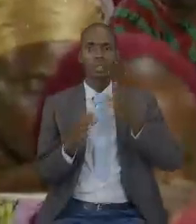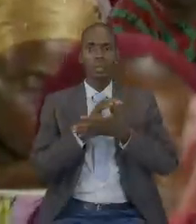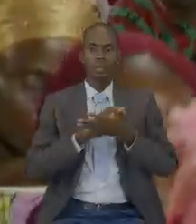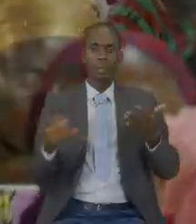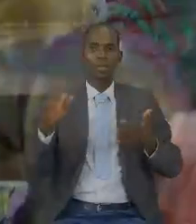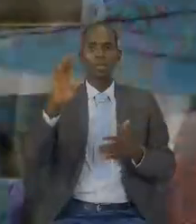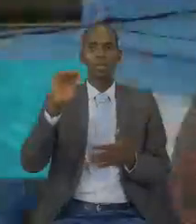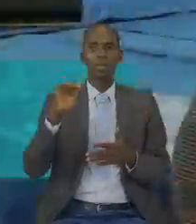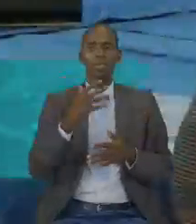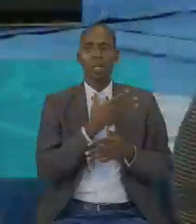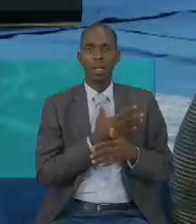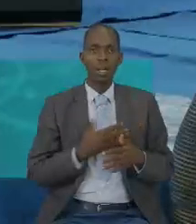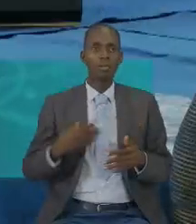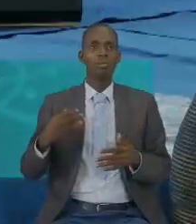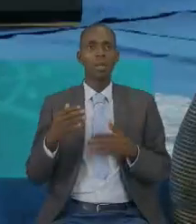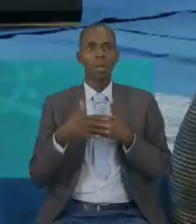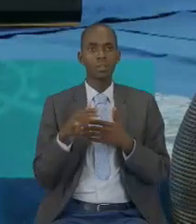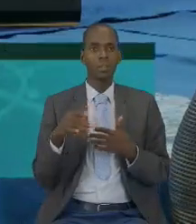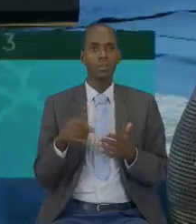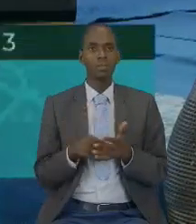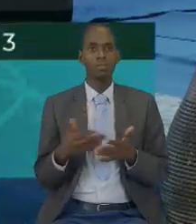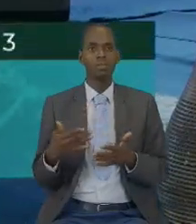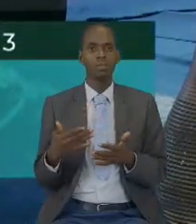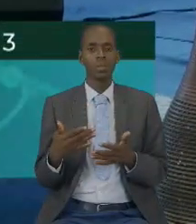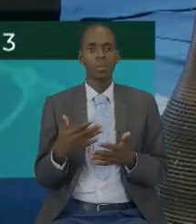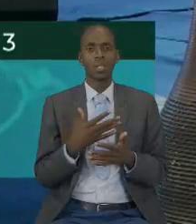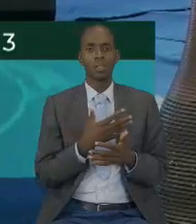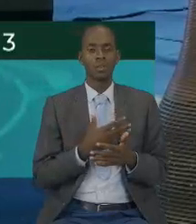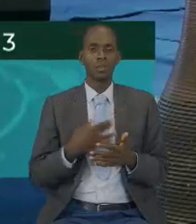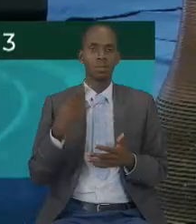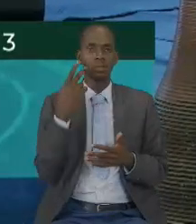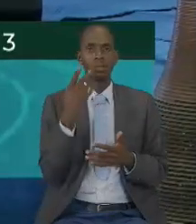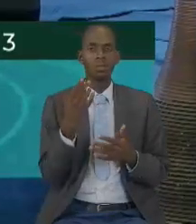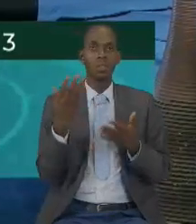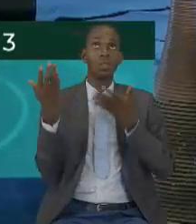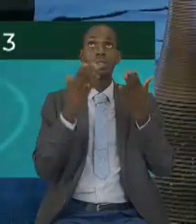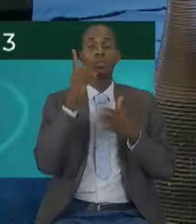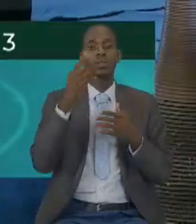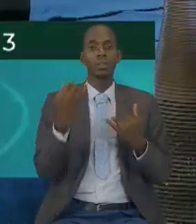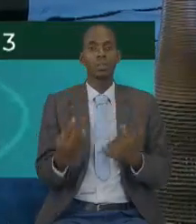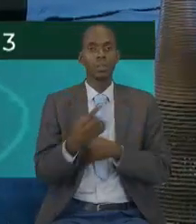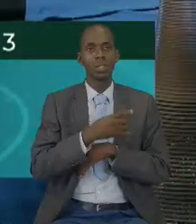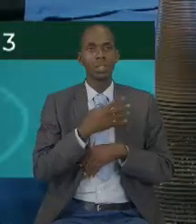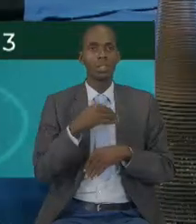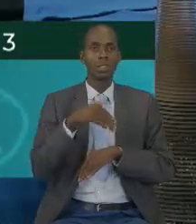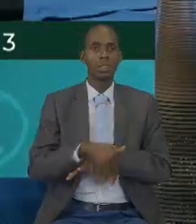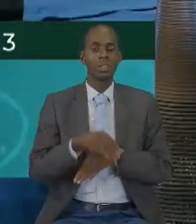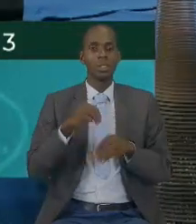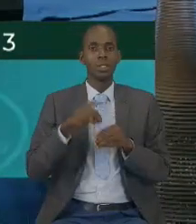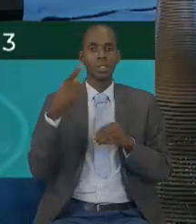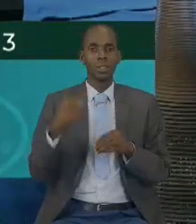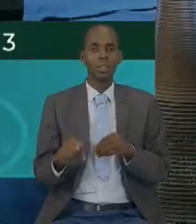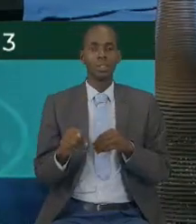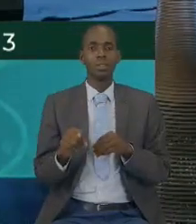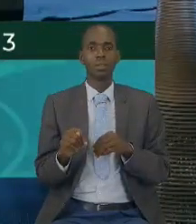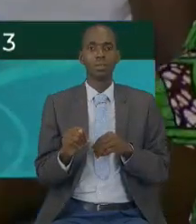day before the throne of God, and they serve him day and night in his temple, and